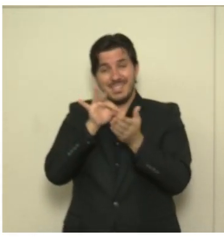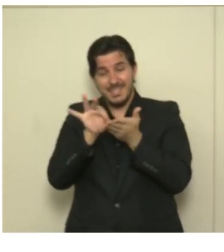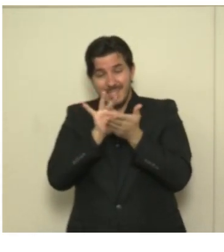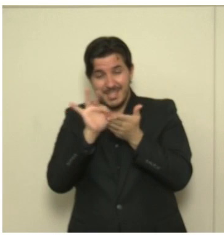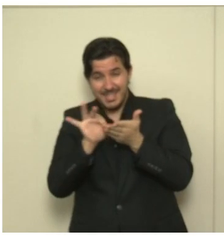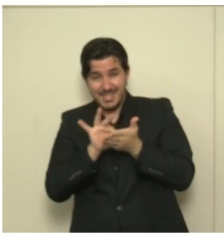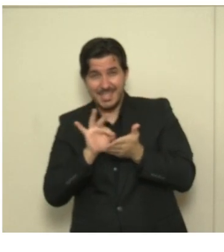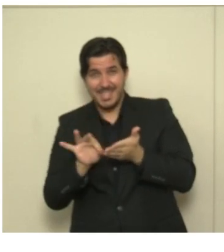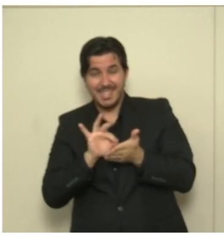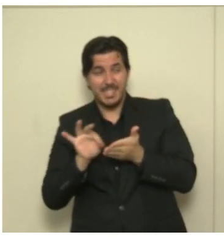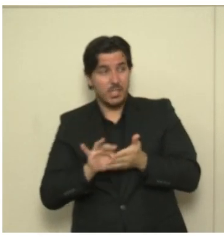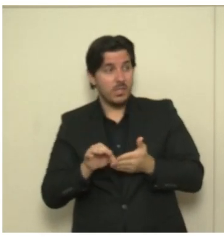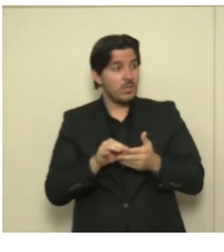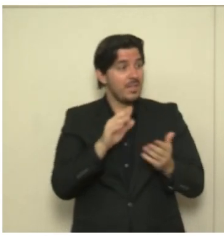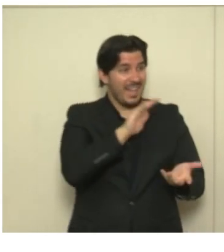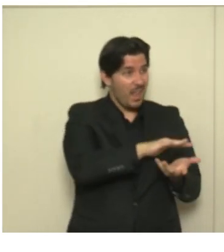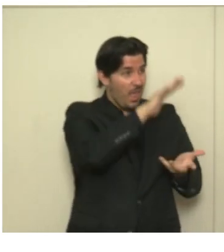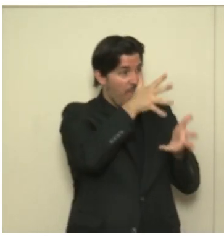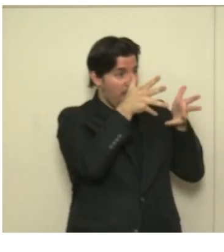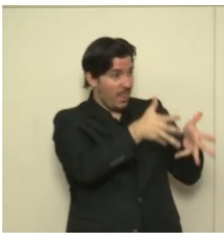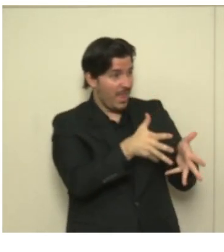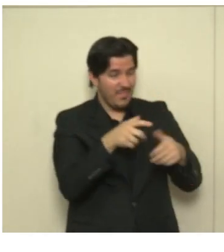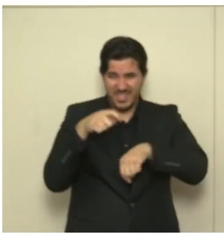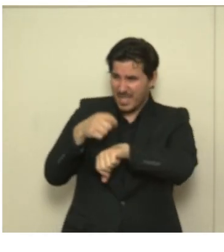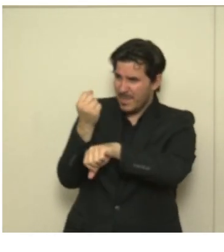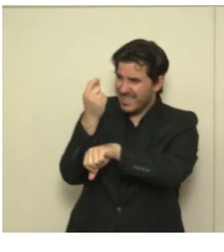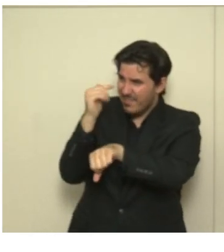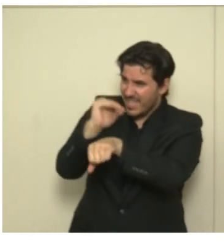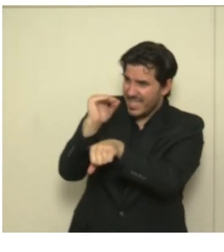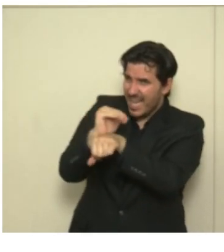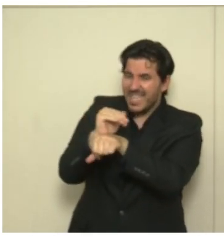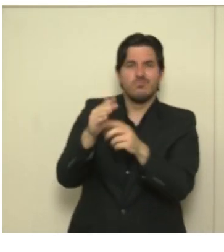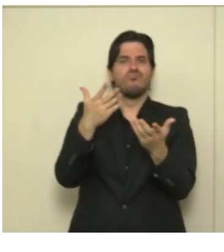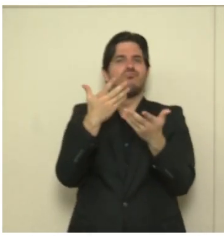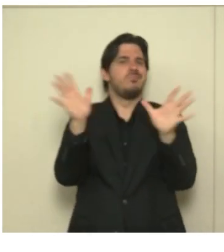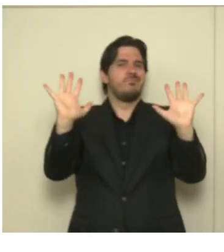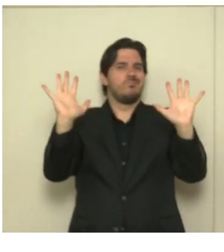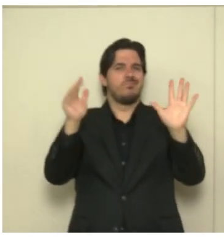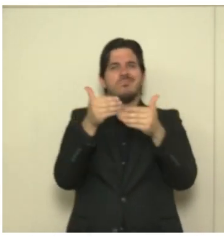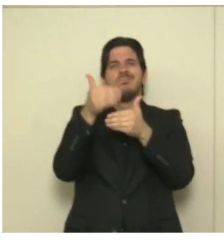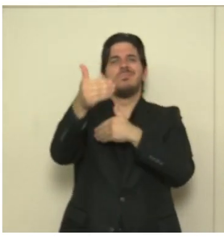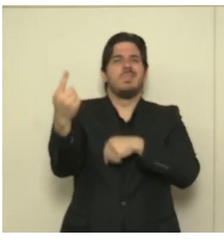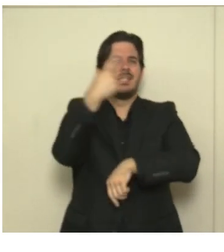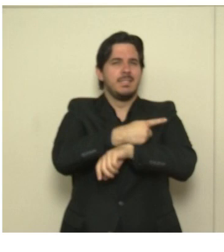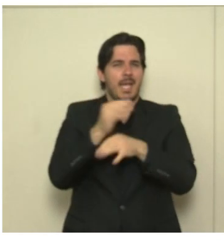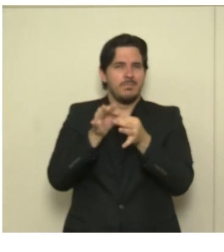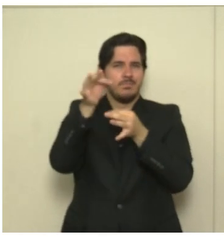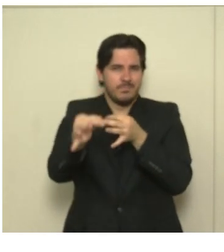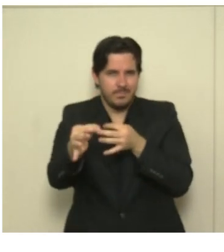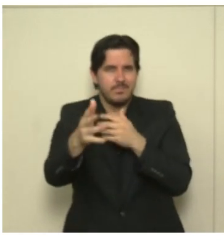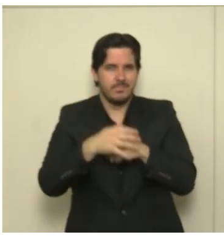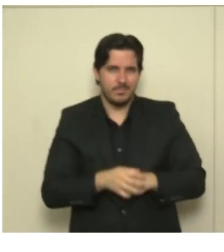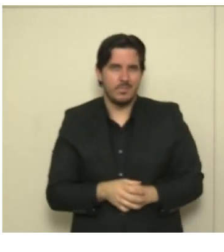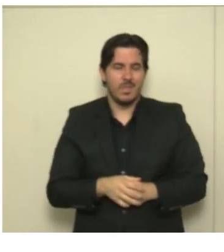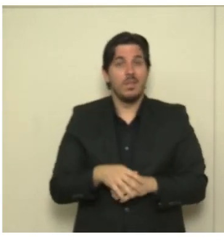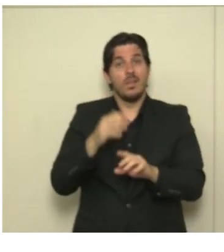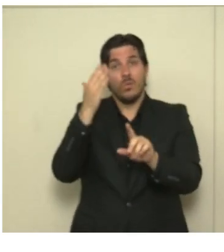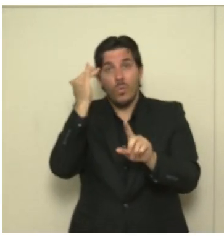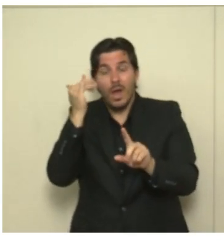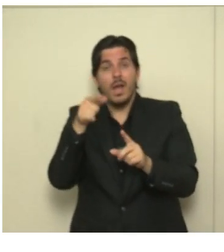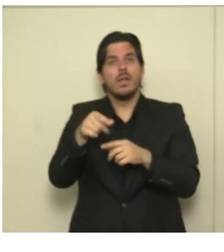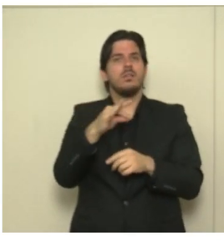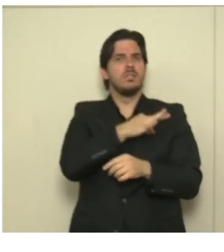night if they haven't finished. And this is really important because it's being implemented to prevent the fatigue of election